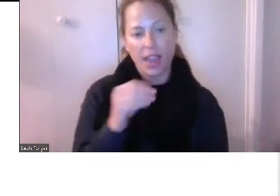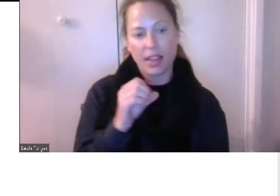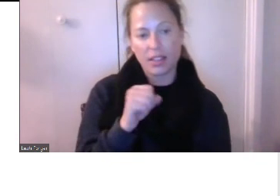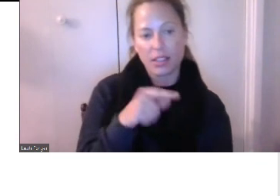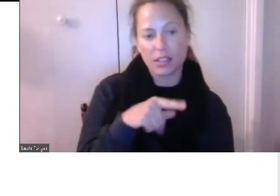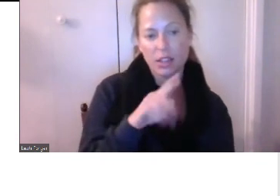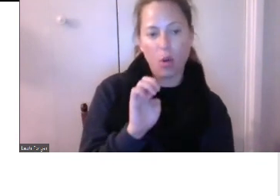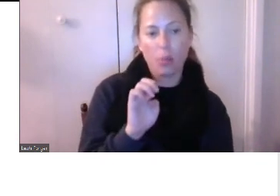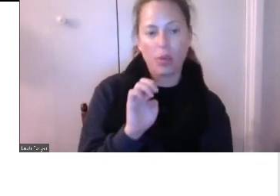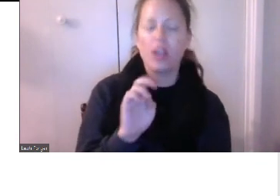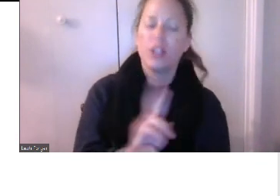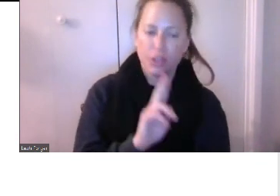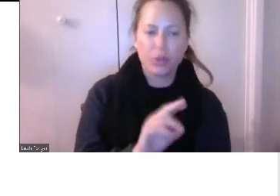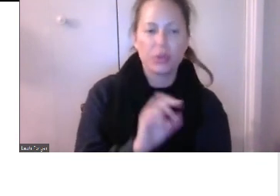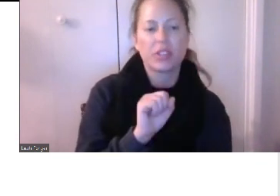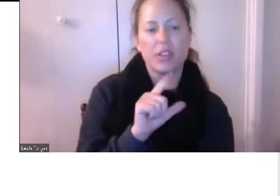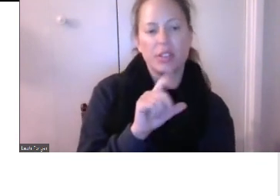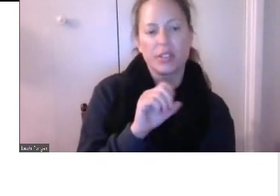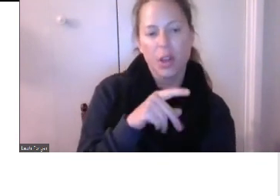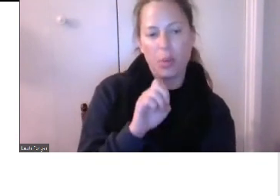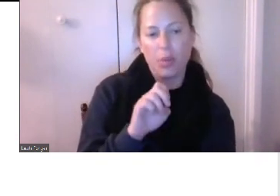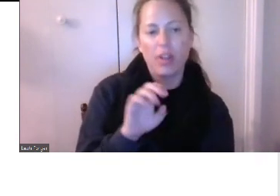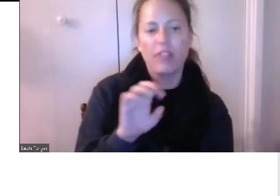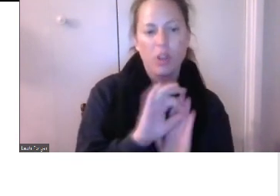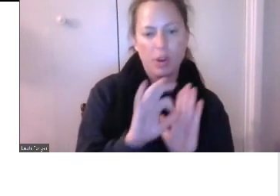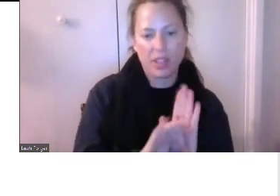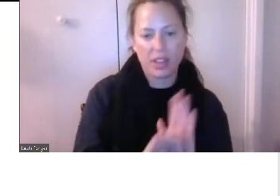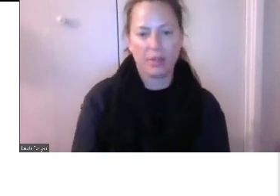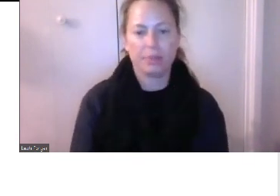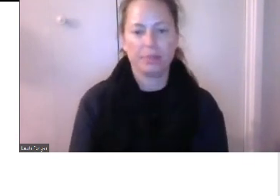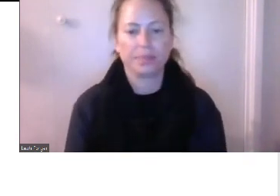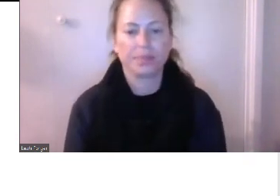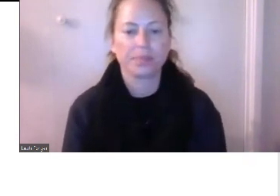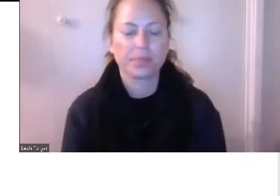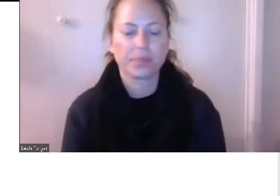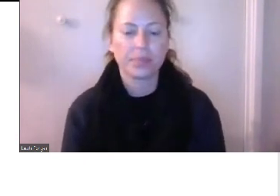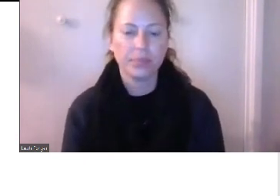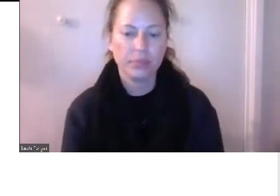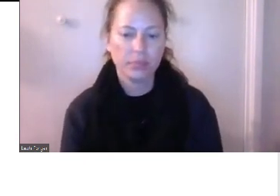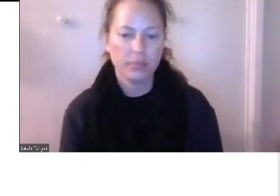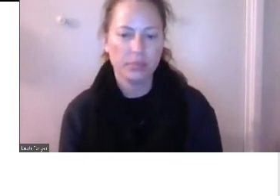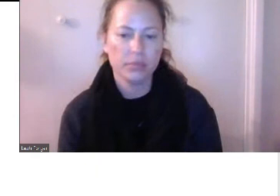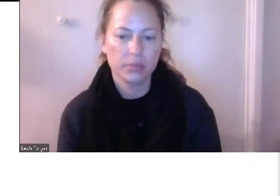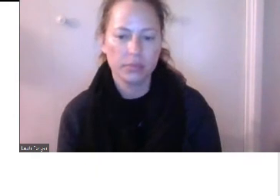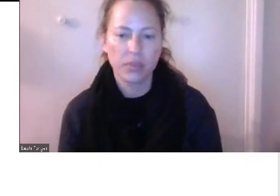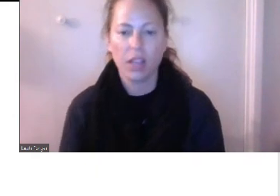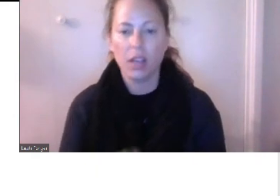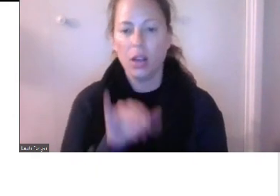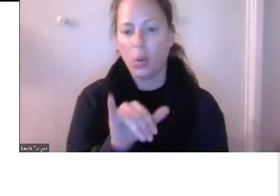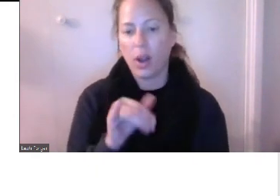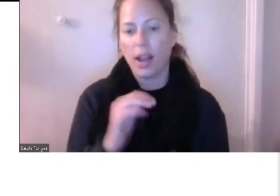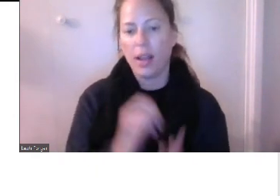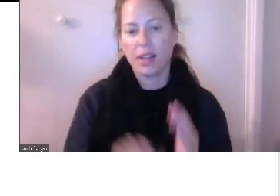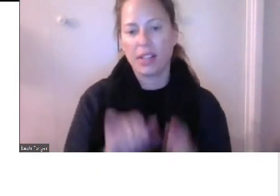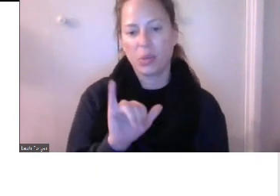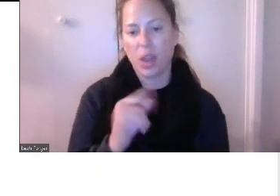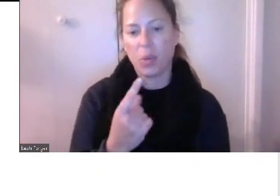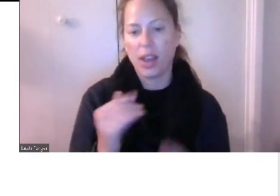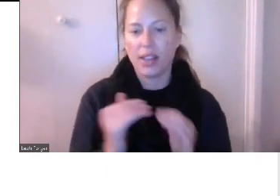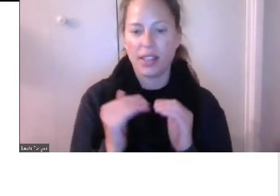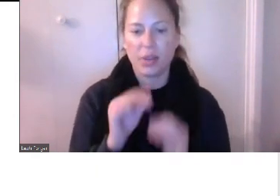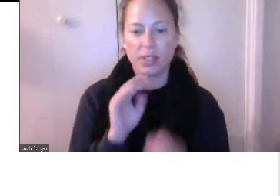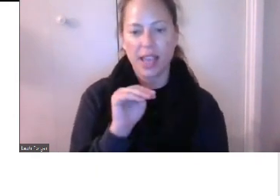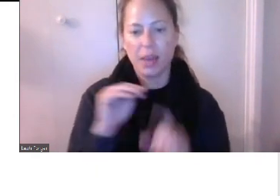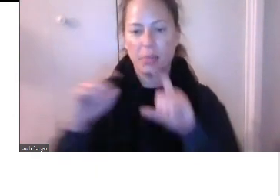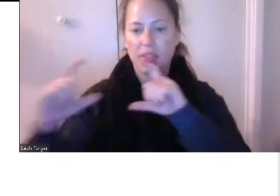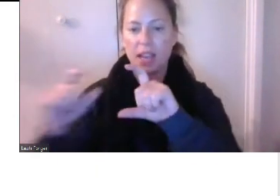slope formula. That's y minus y1 equals m times x minus x1. And just solve